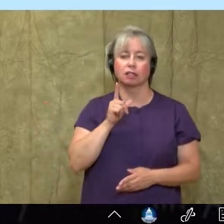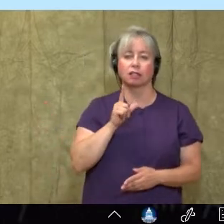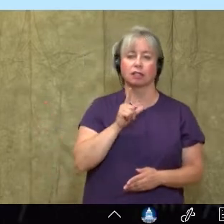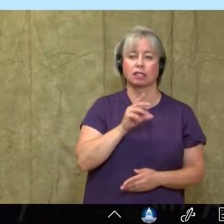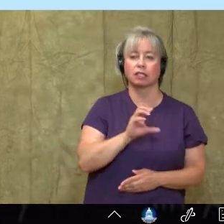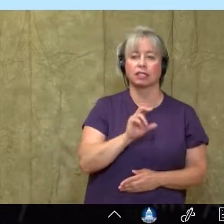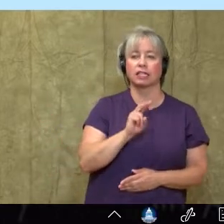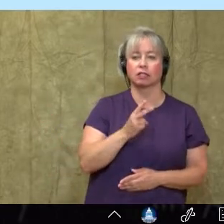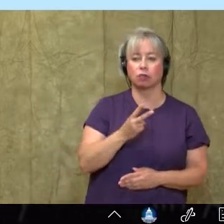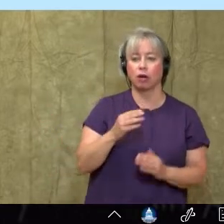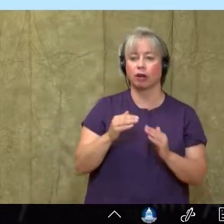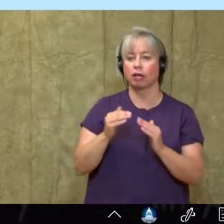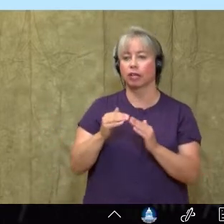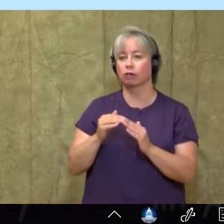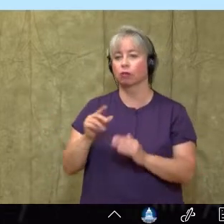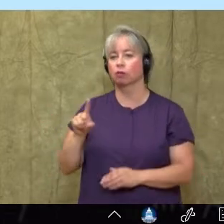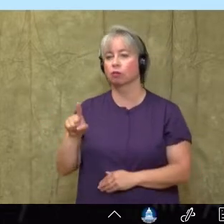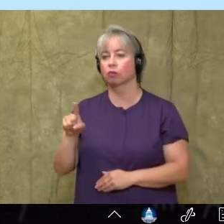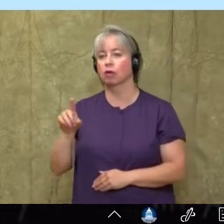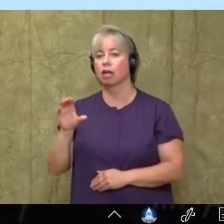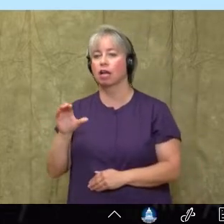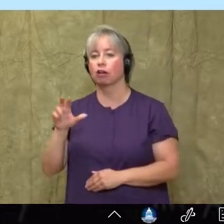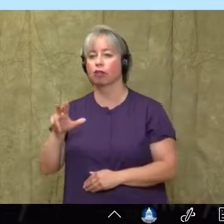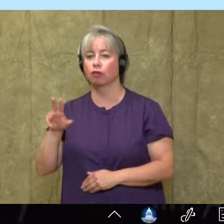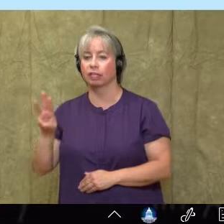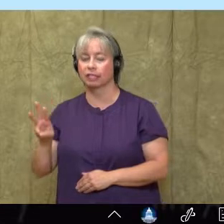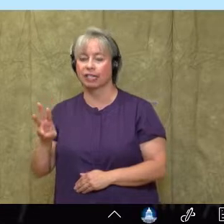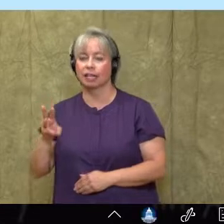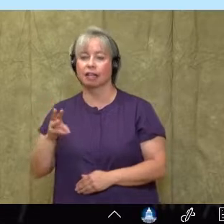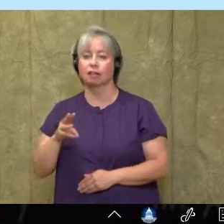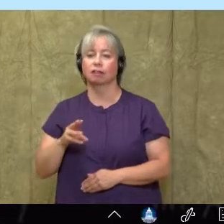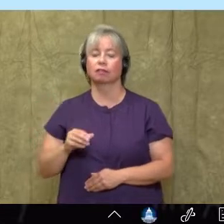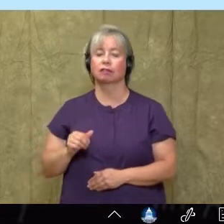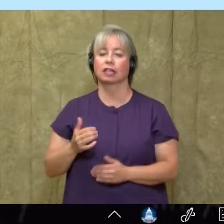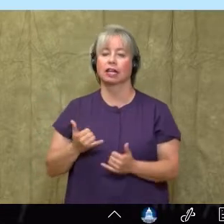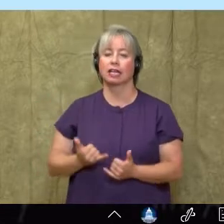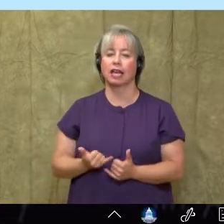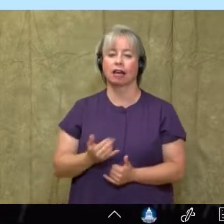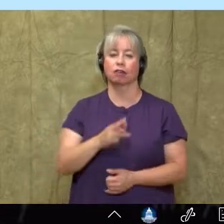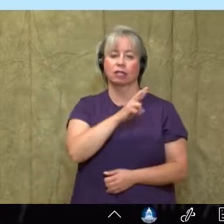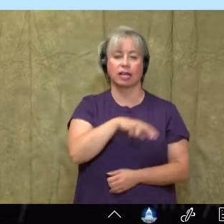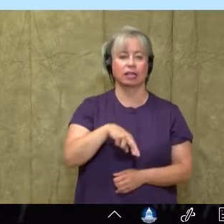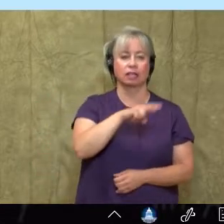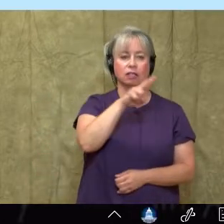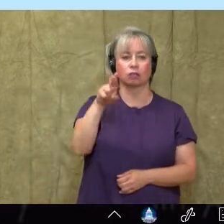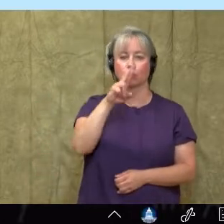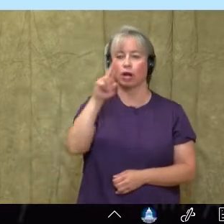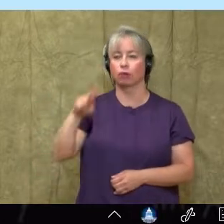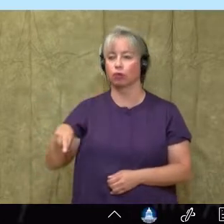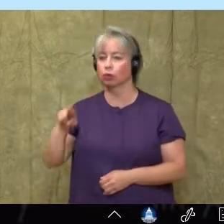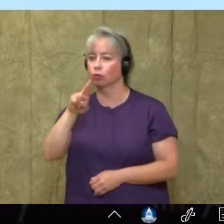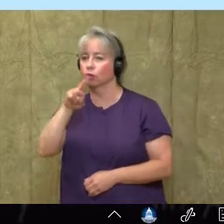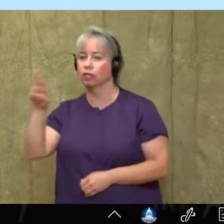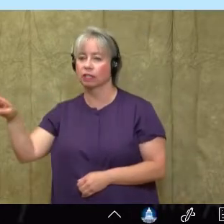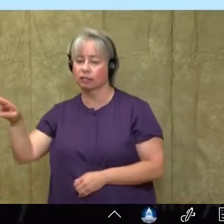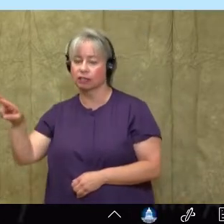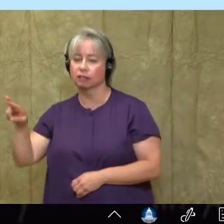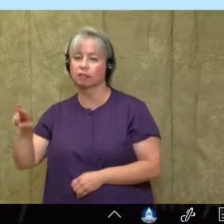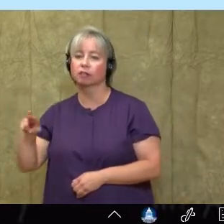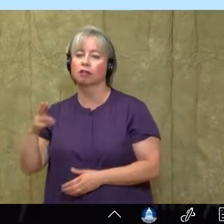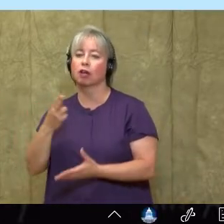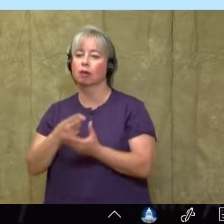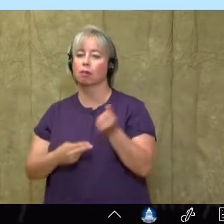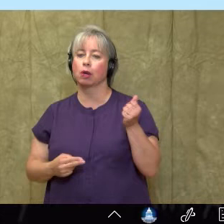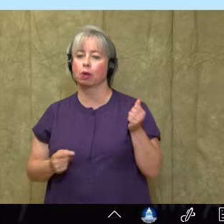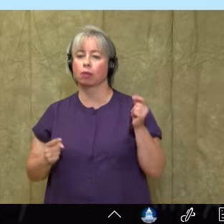c squared equals 136. The last step is I need to take the square root of both of these. So I'm going to take the square